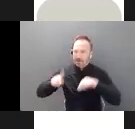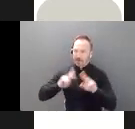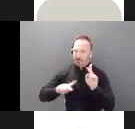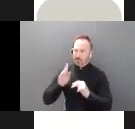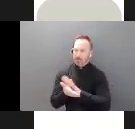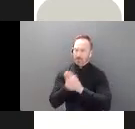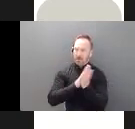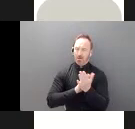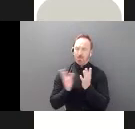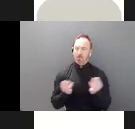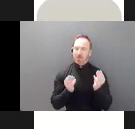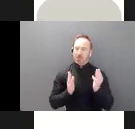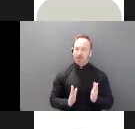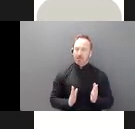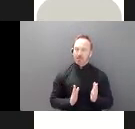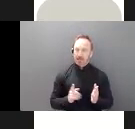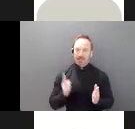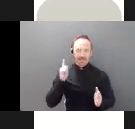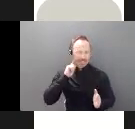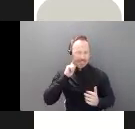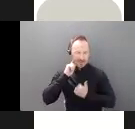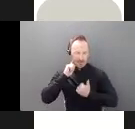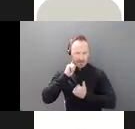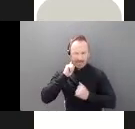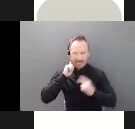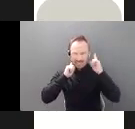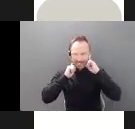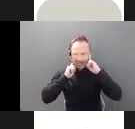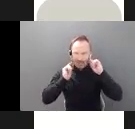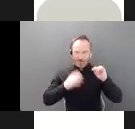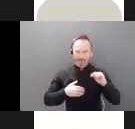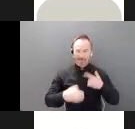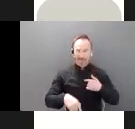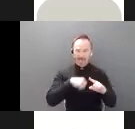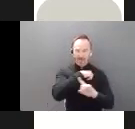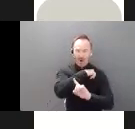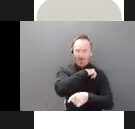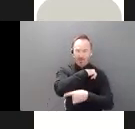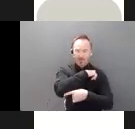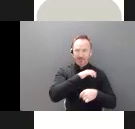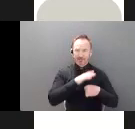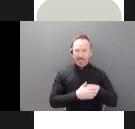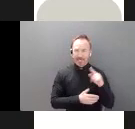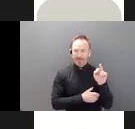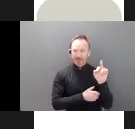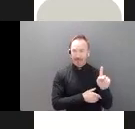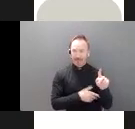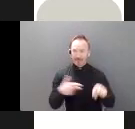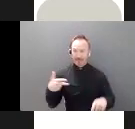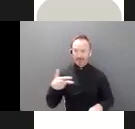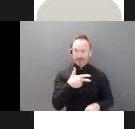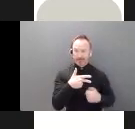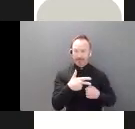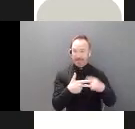key focuses, sorry, it's garbage day, I don't know if you can hear that. One of the key focuses is on the